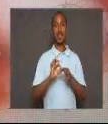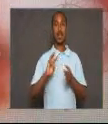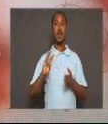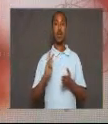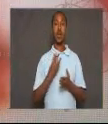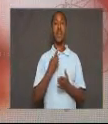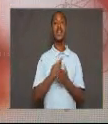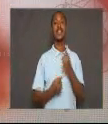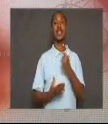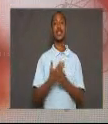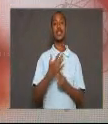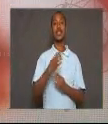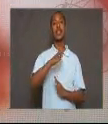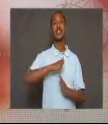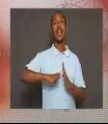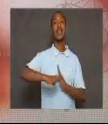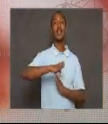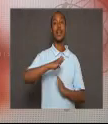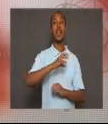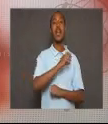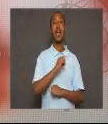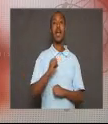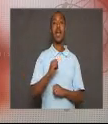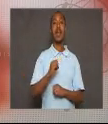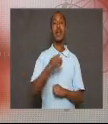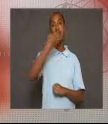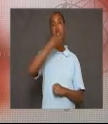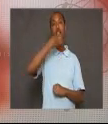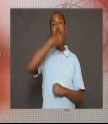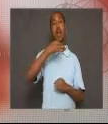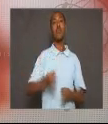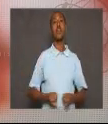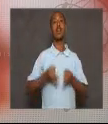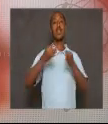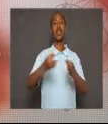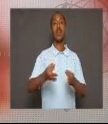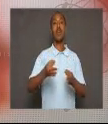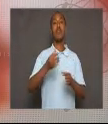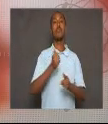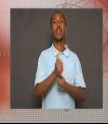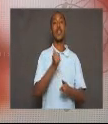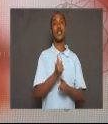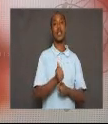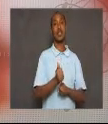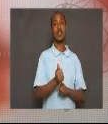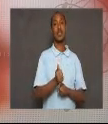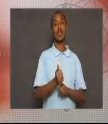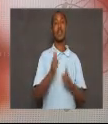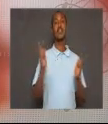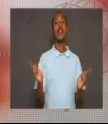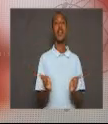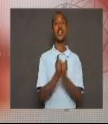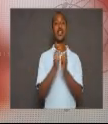We will discuss the electrical and thermal conductivity of metals in